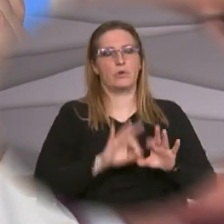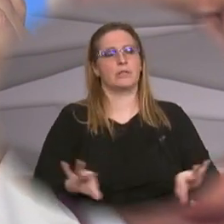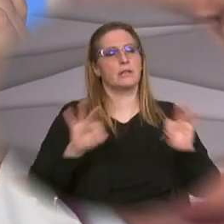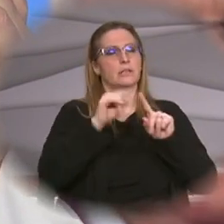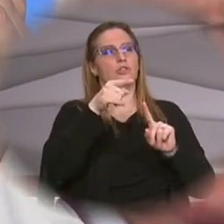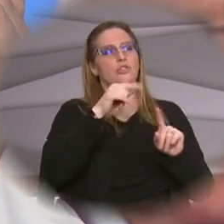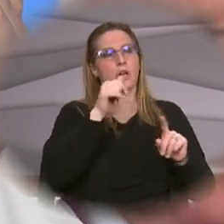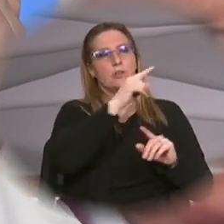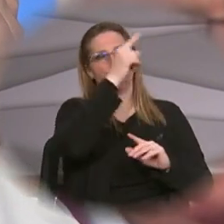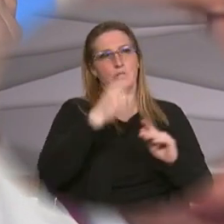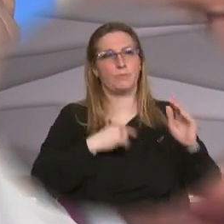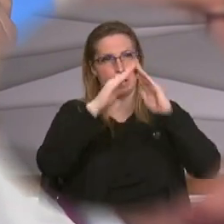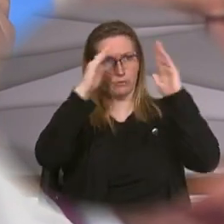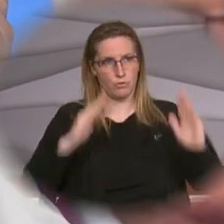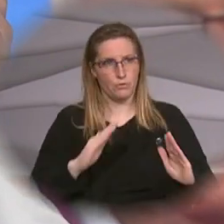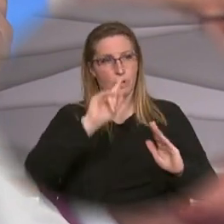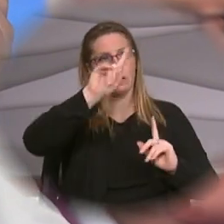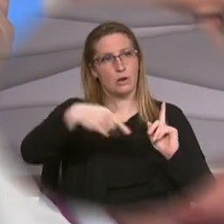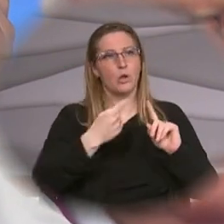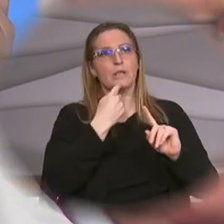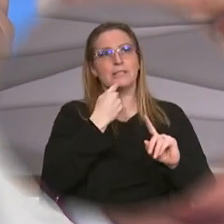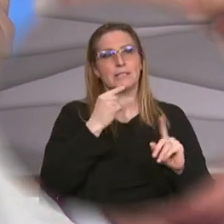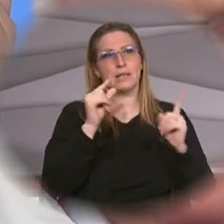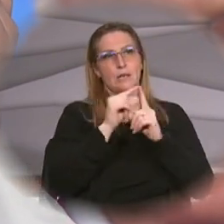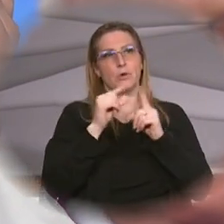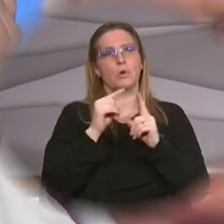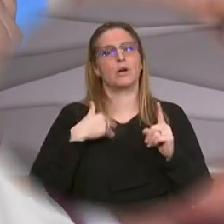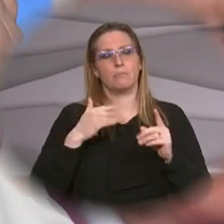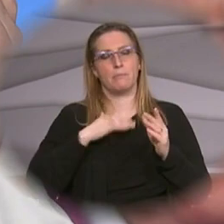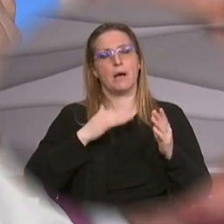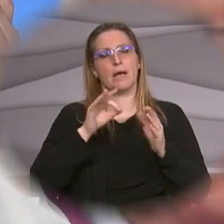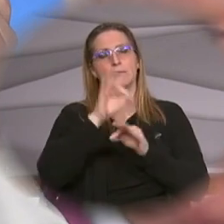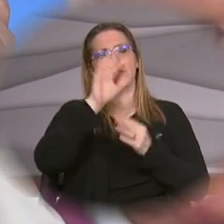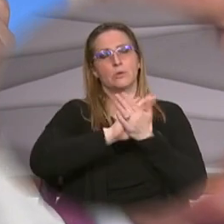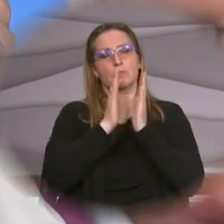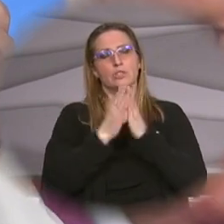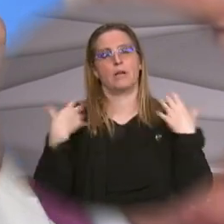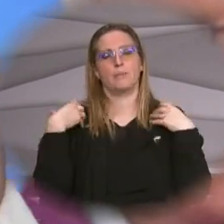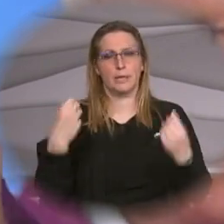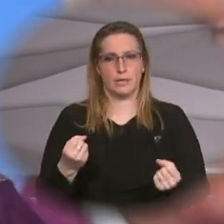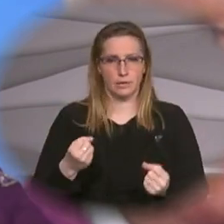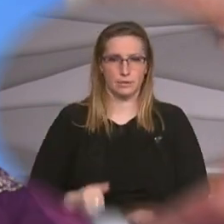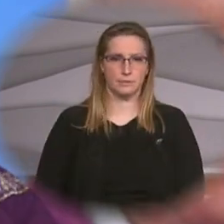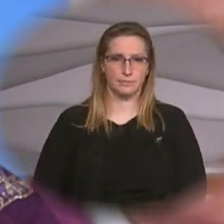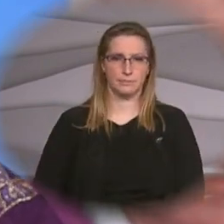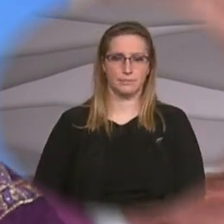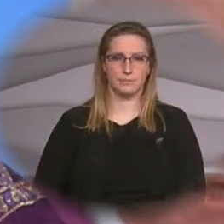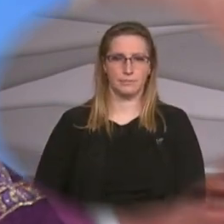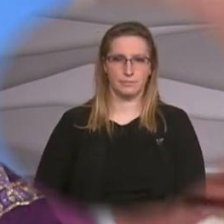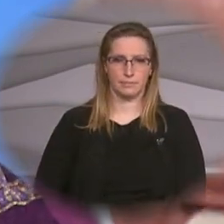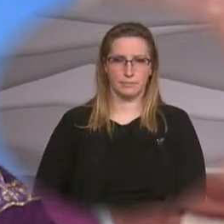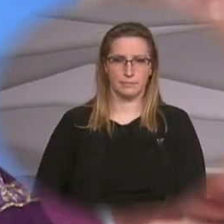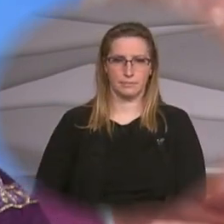I am not worthy that you should enter under my roof, but only say the word, and my soul shall be healed.